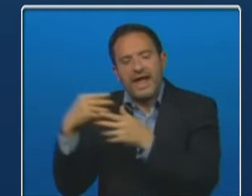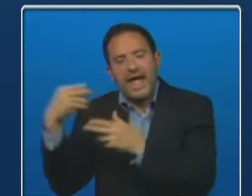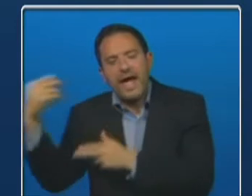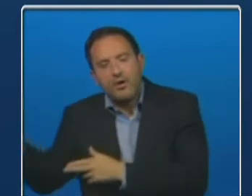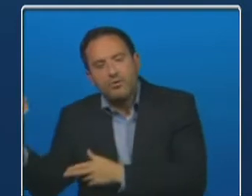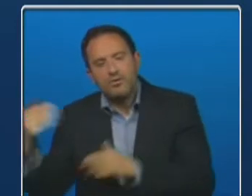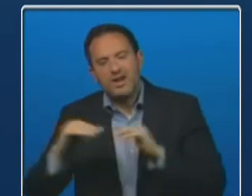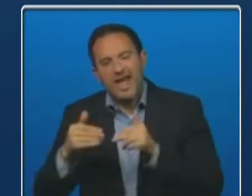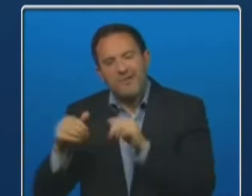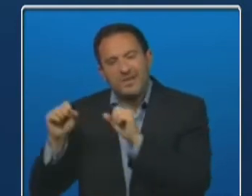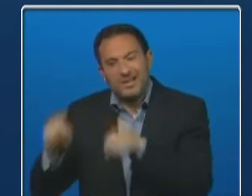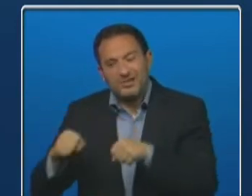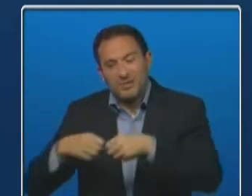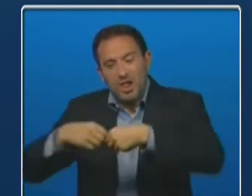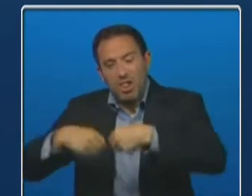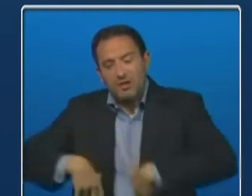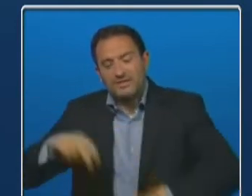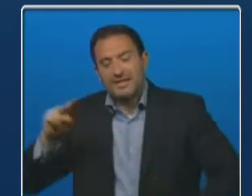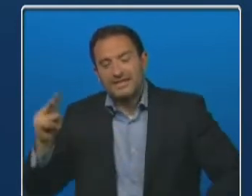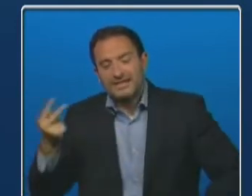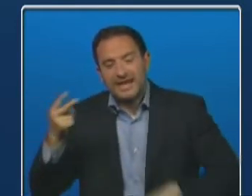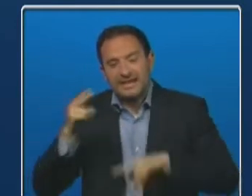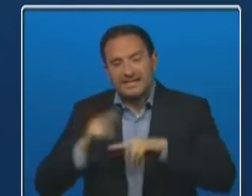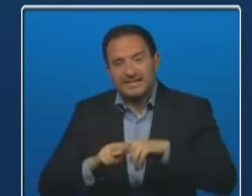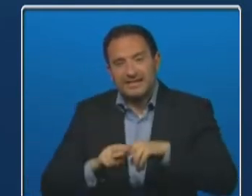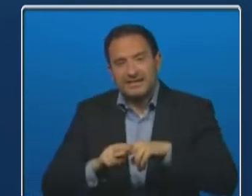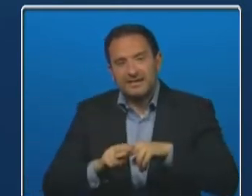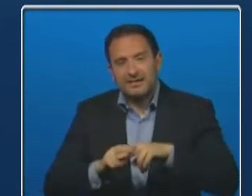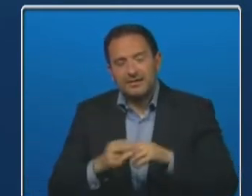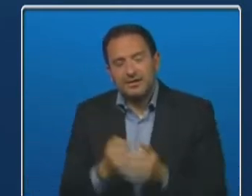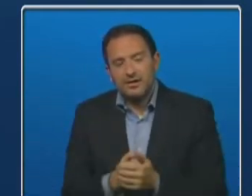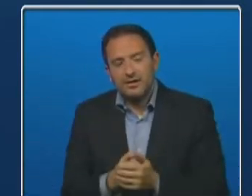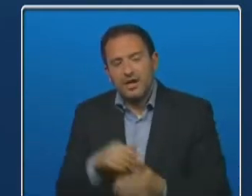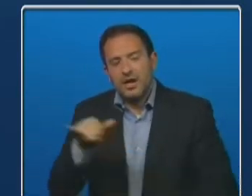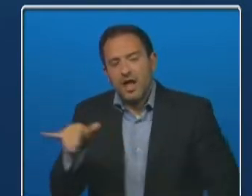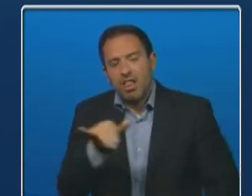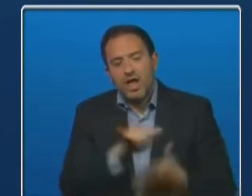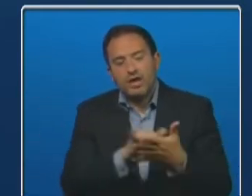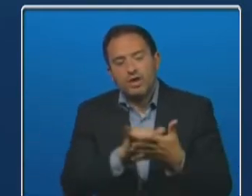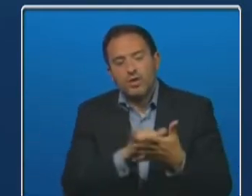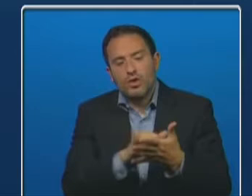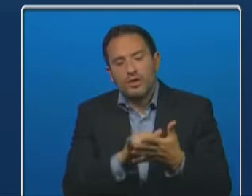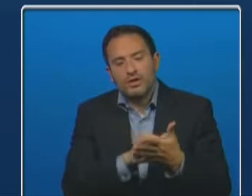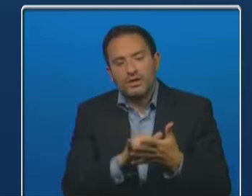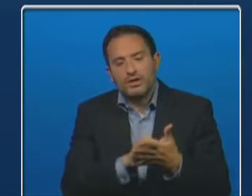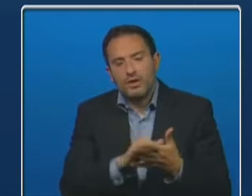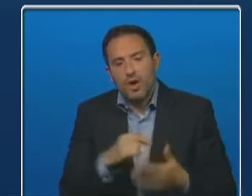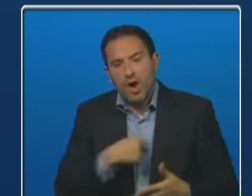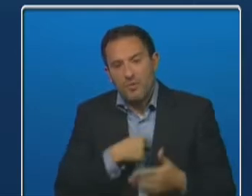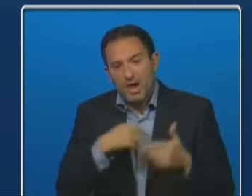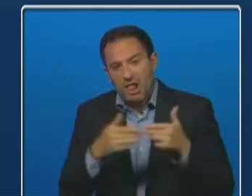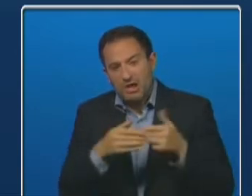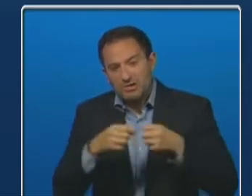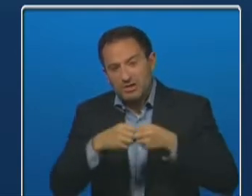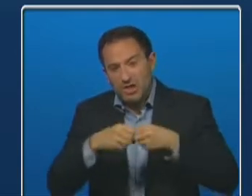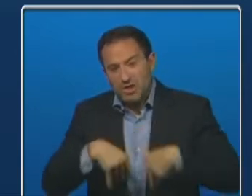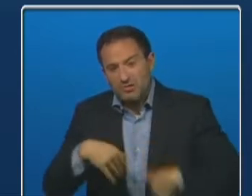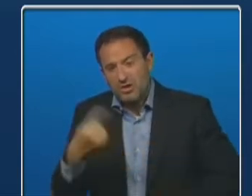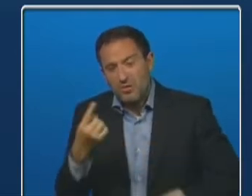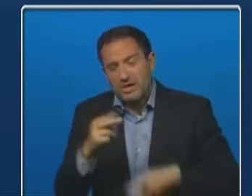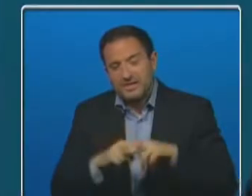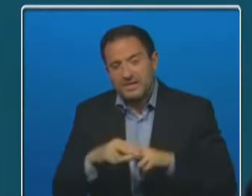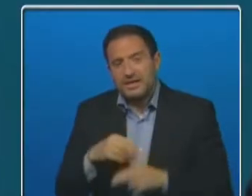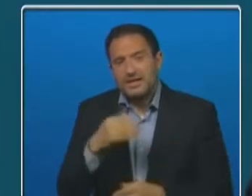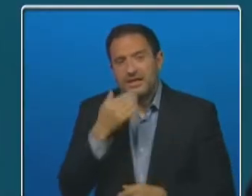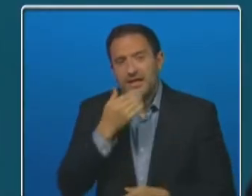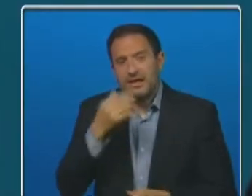second seat, or in the case of New York, how close were we to not losing one seat, if that makes sense? Thank you. Thanks for that line of